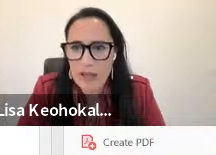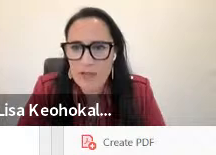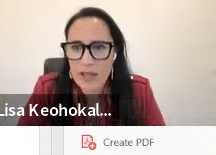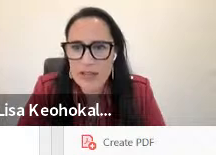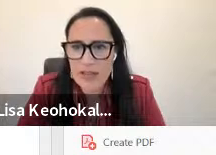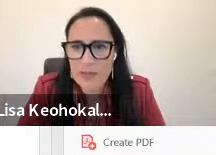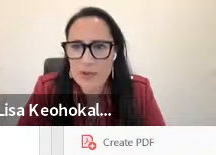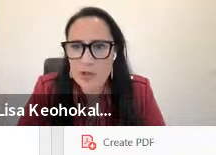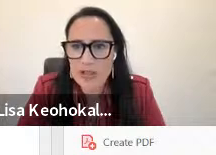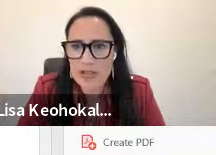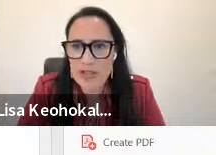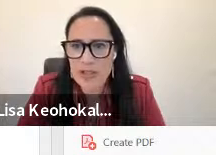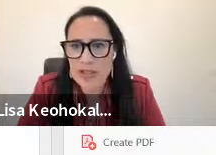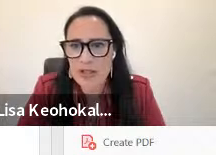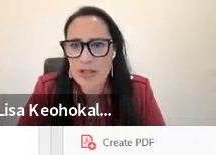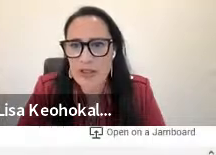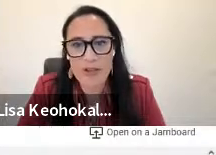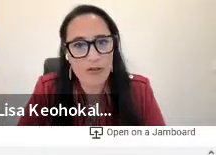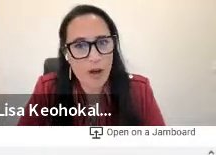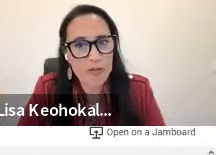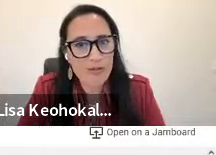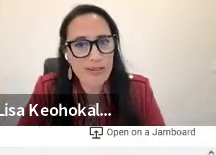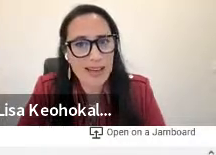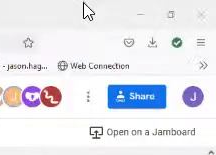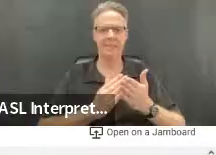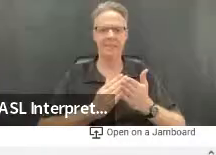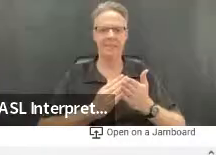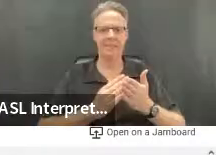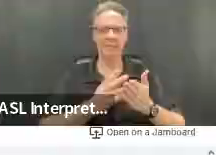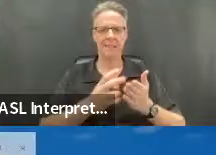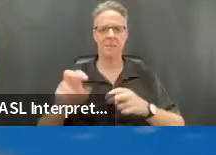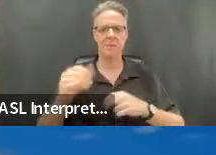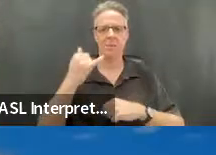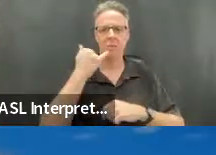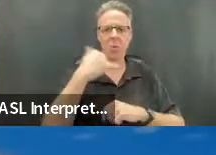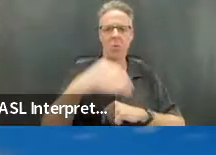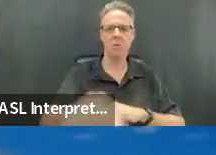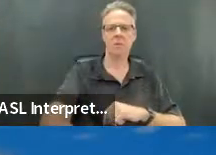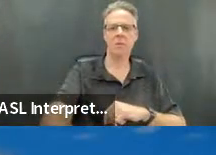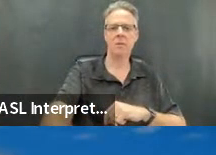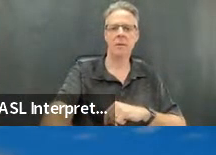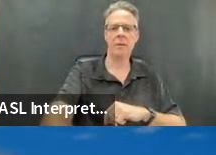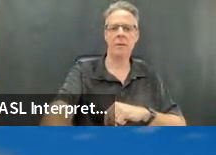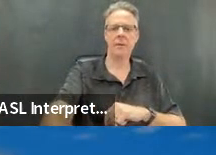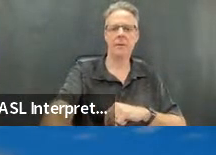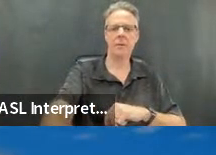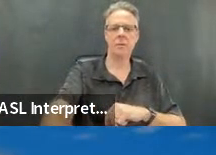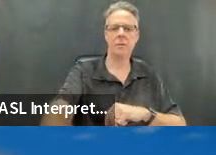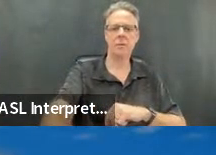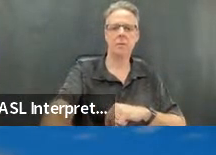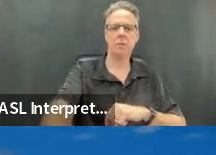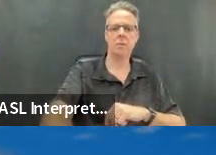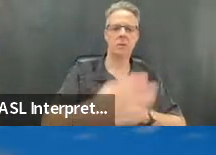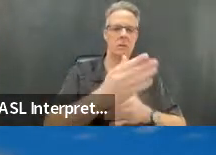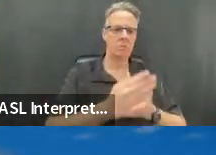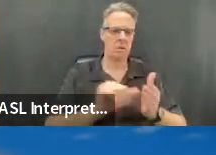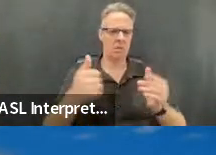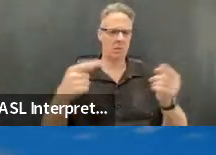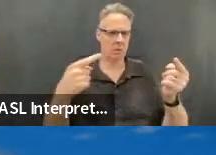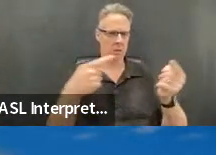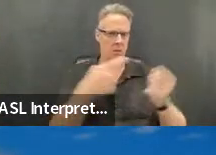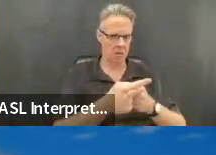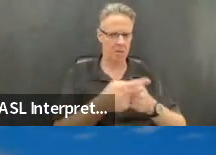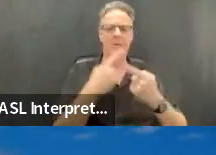We may have had some transition to their phone, and those that had other conflicts be able to join